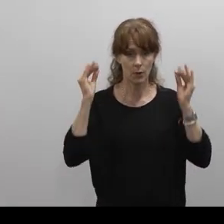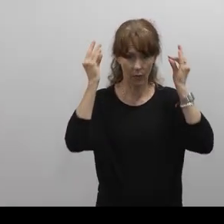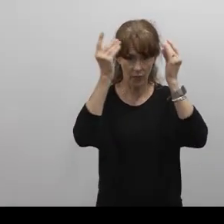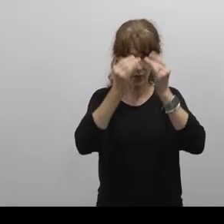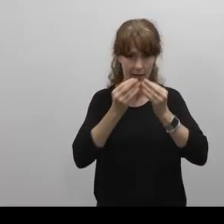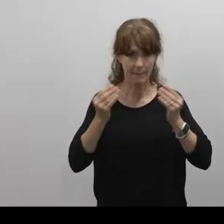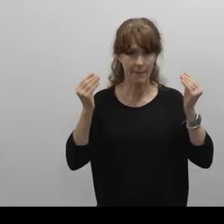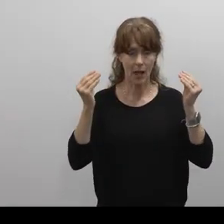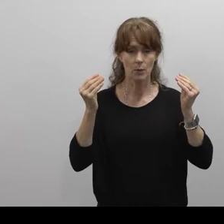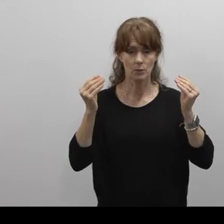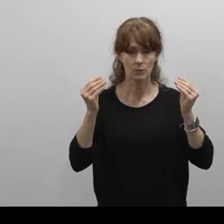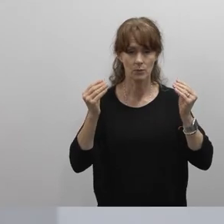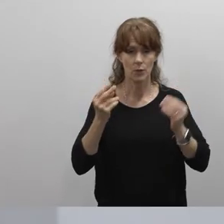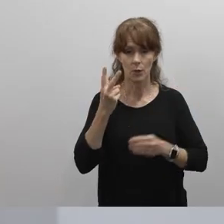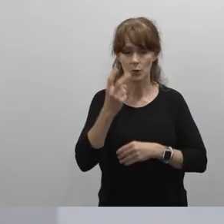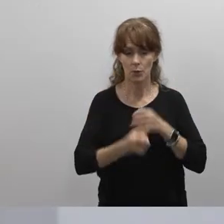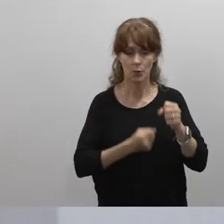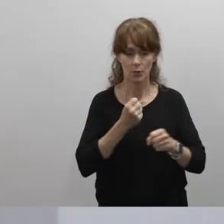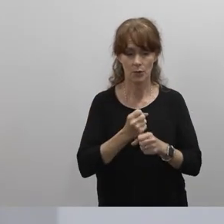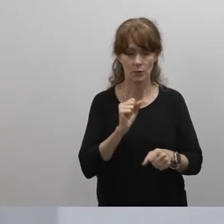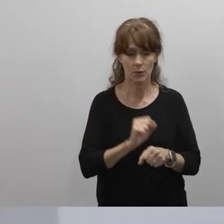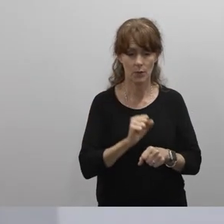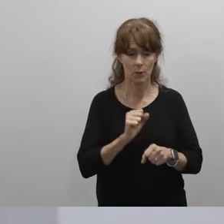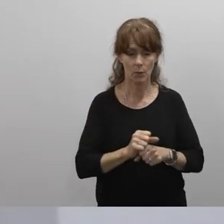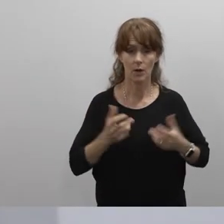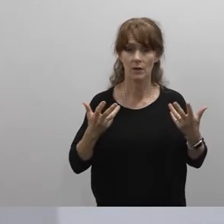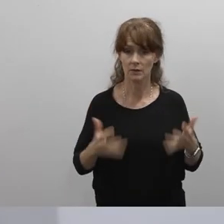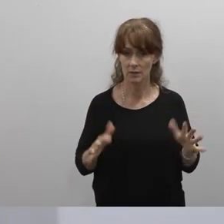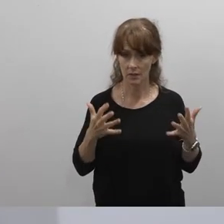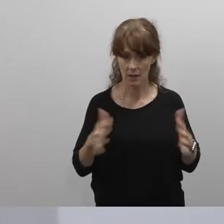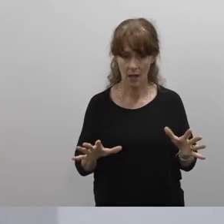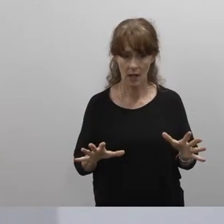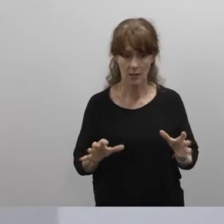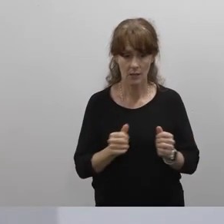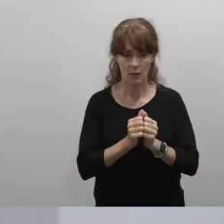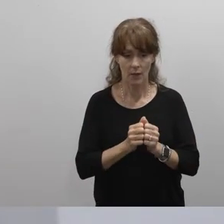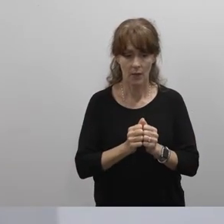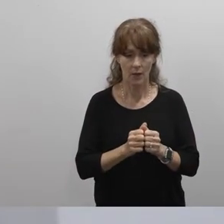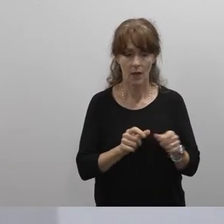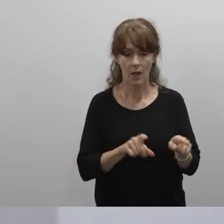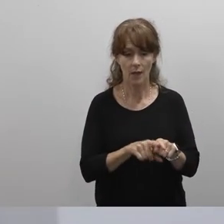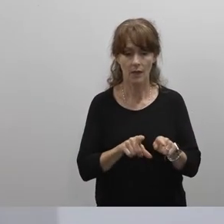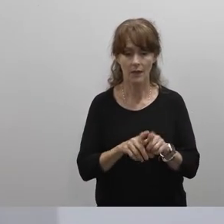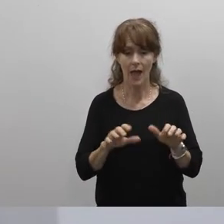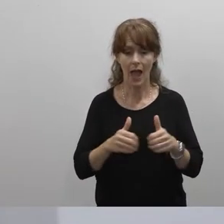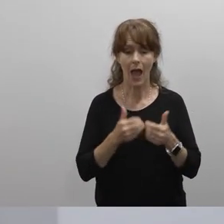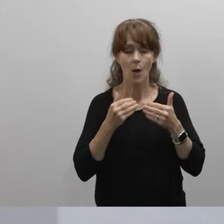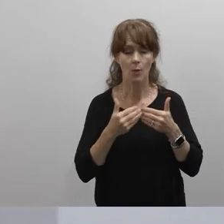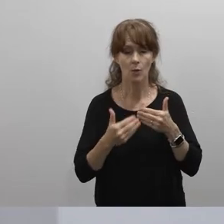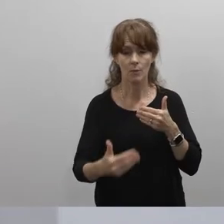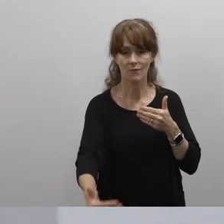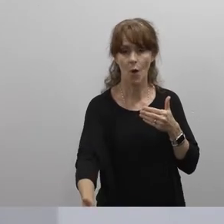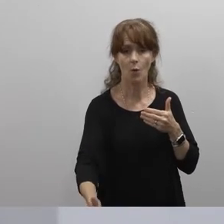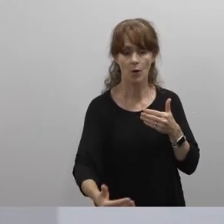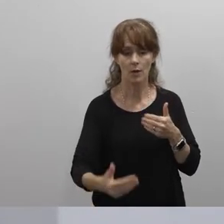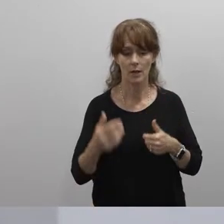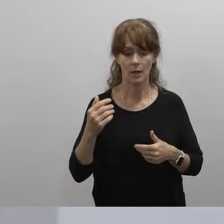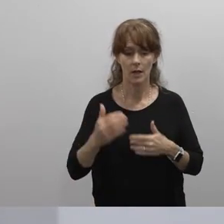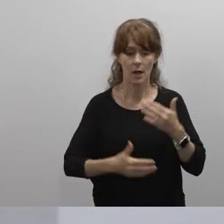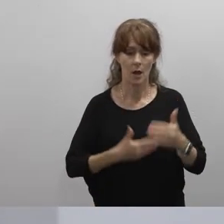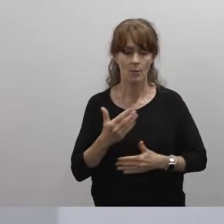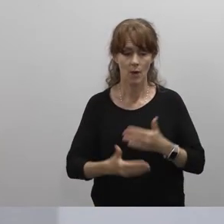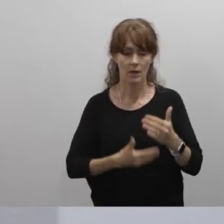about just the 2 years of work that we have done together, as well as this, how we'll move forward together, just from a